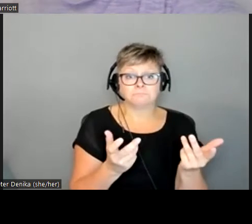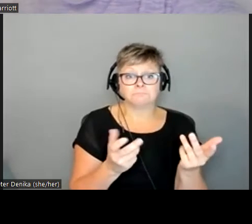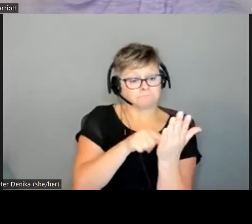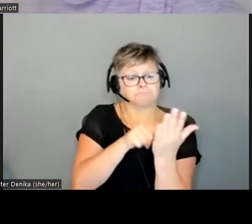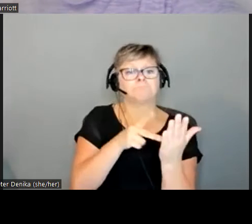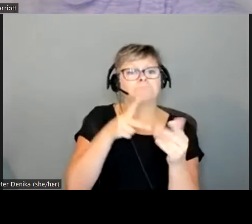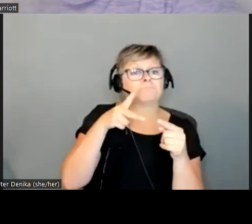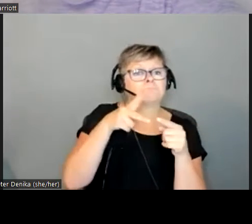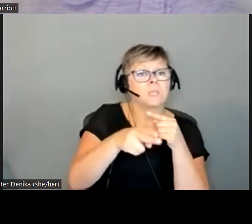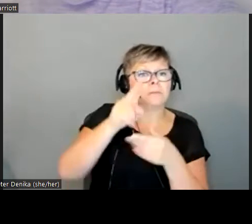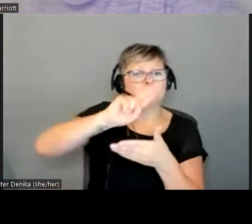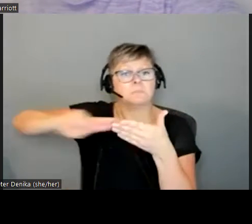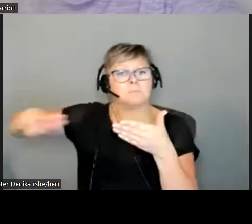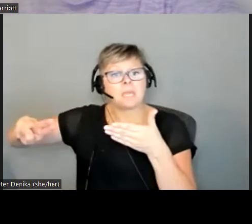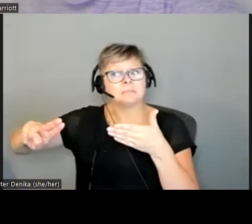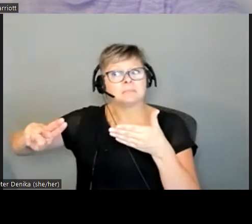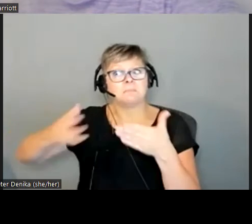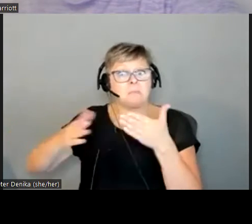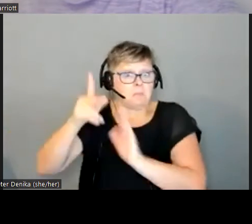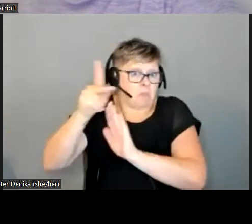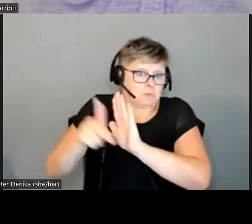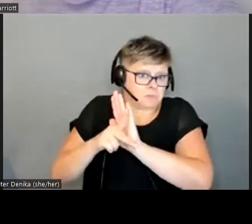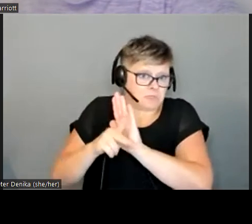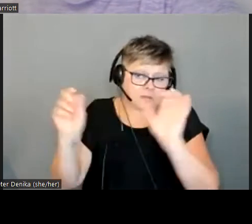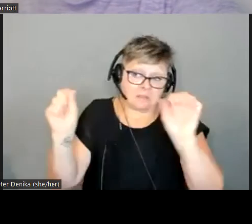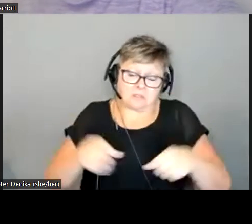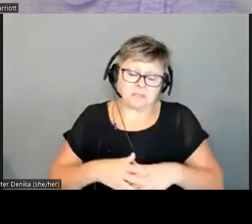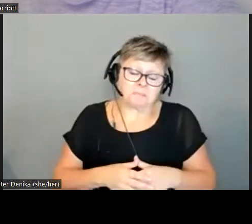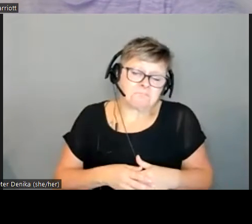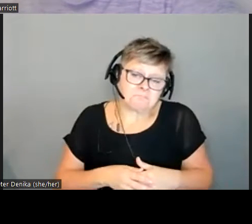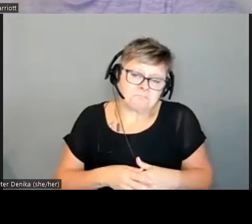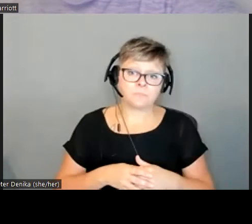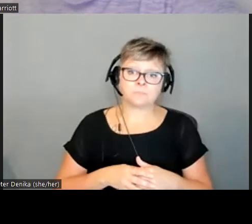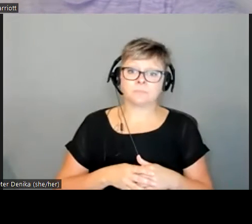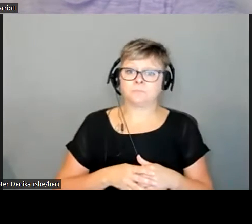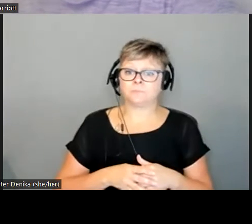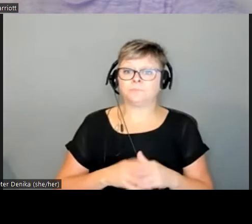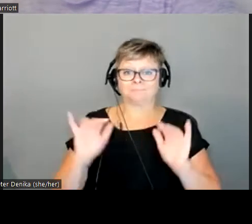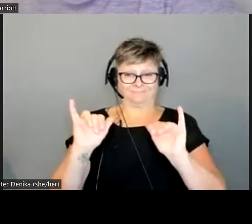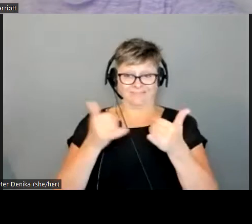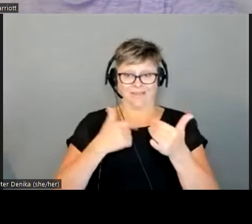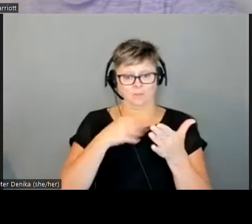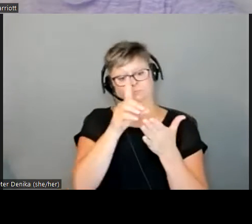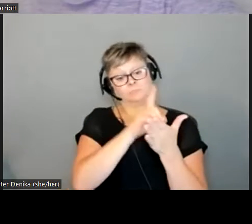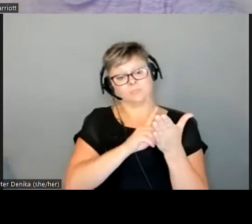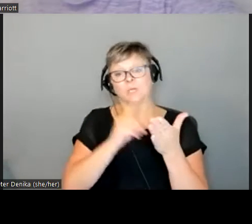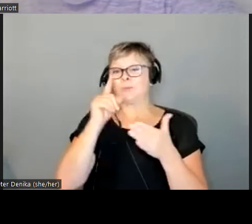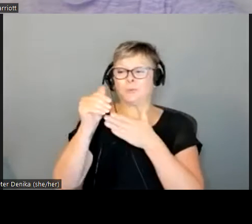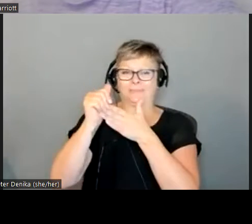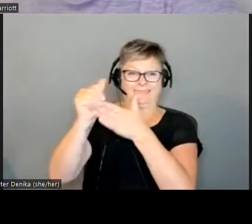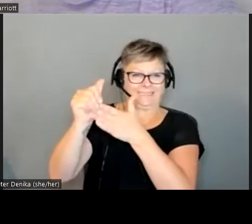and pasted into their policy. I made it so that, the lead researcher, Joseph